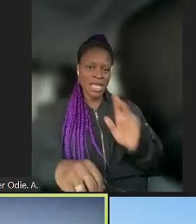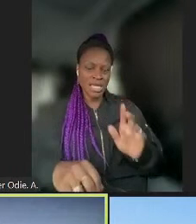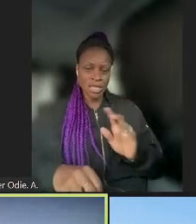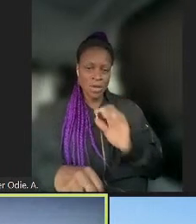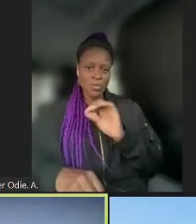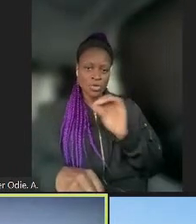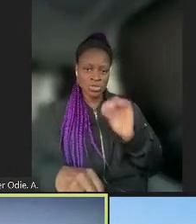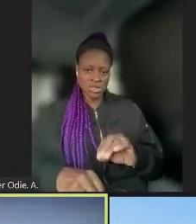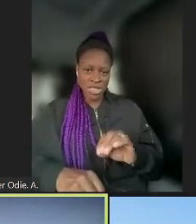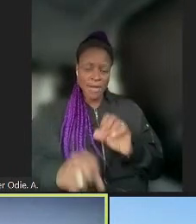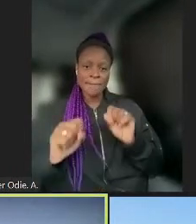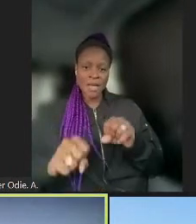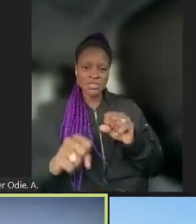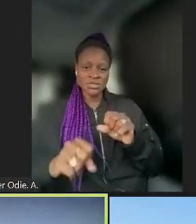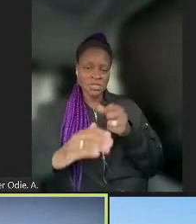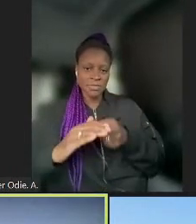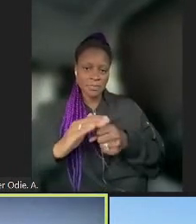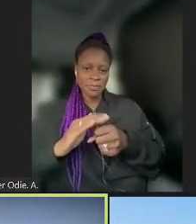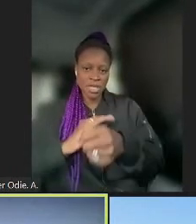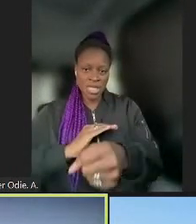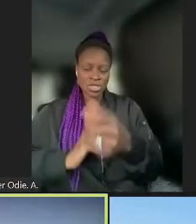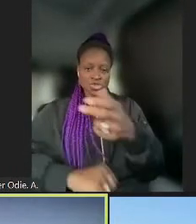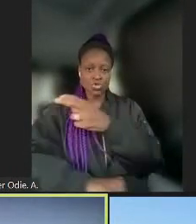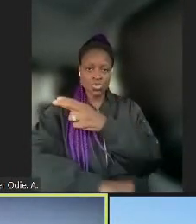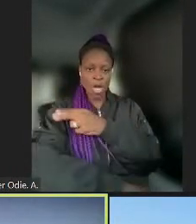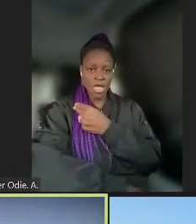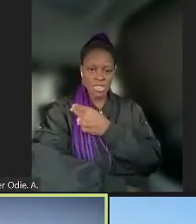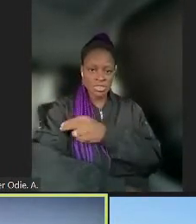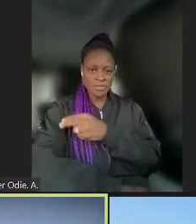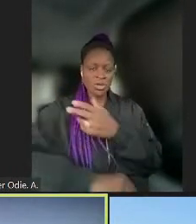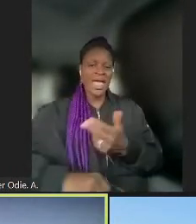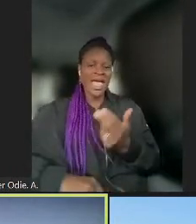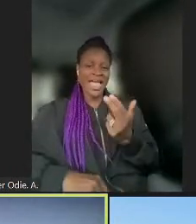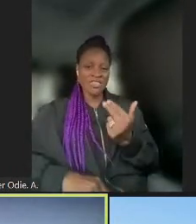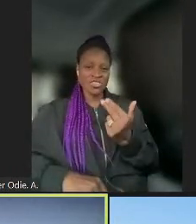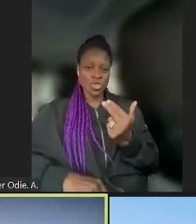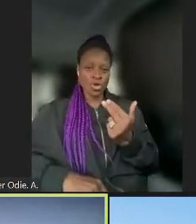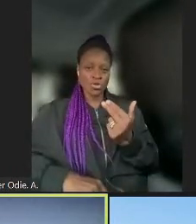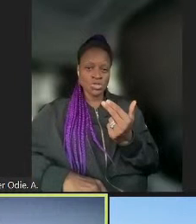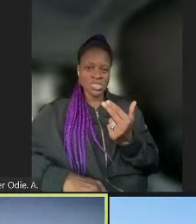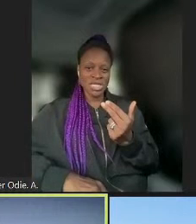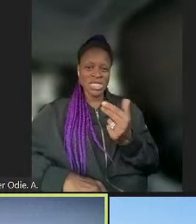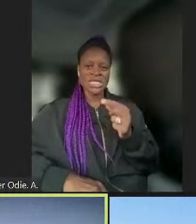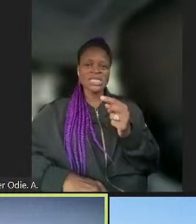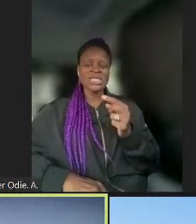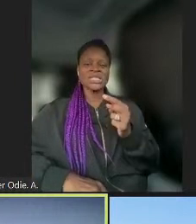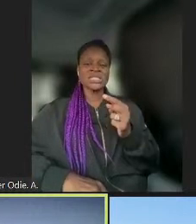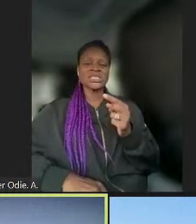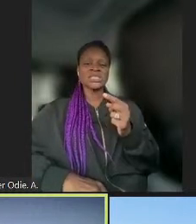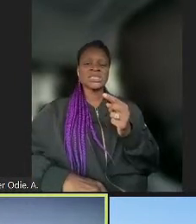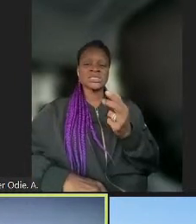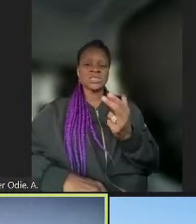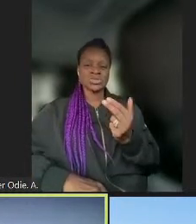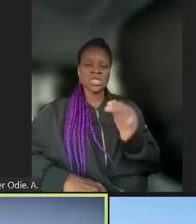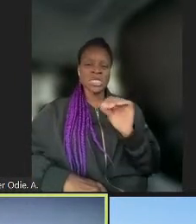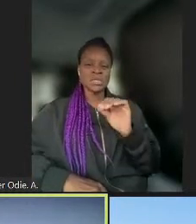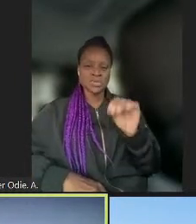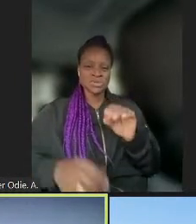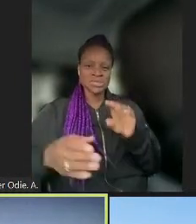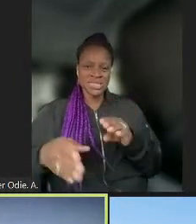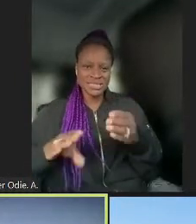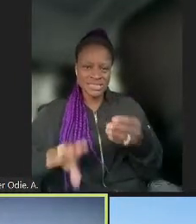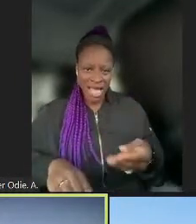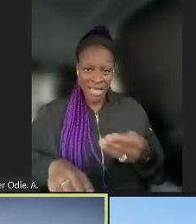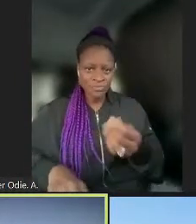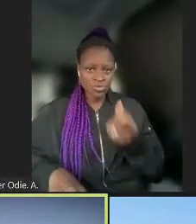here, and 13.5 times more likely to die. So again, we're not dealing with the common cold.